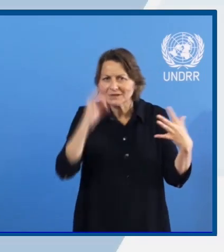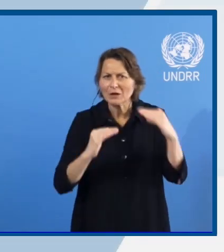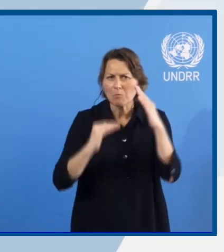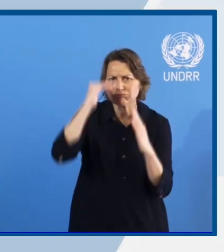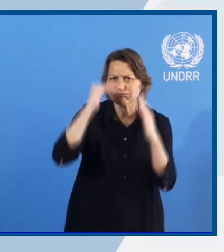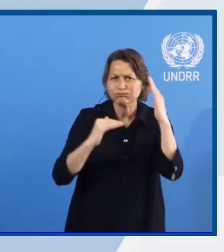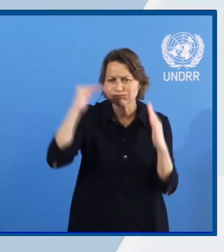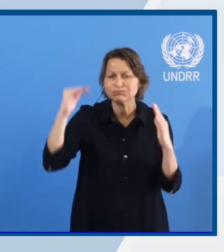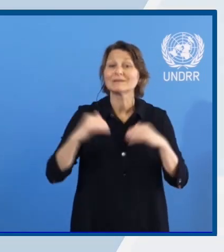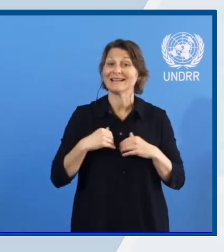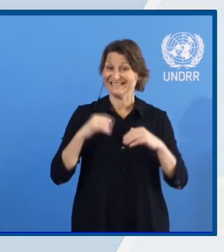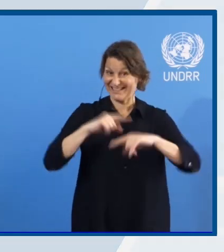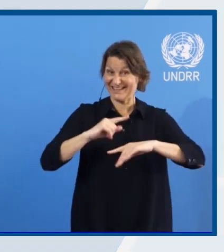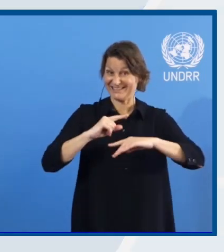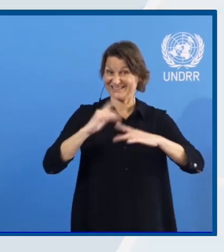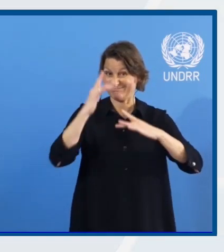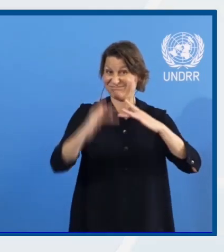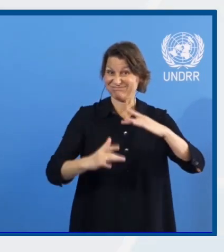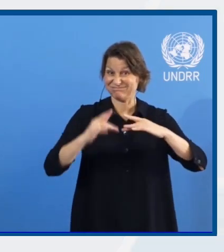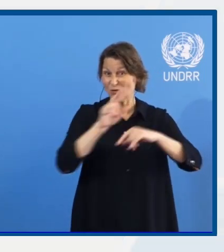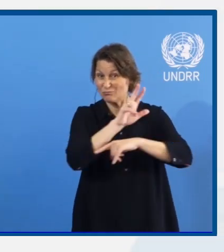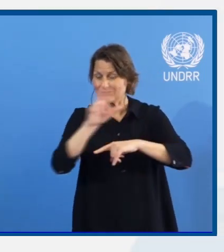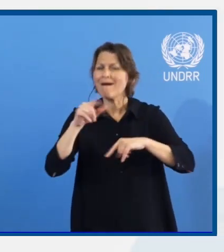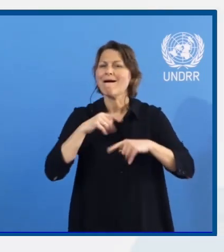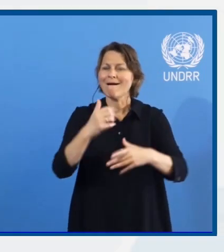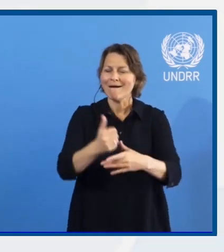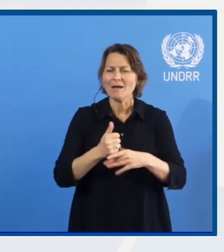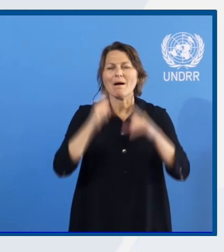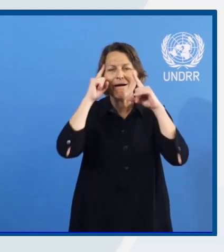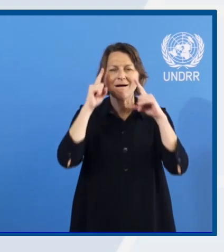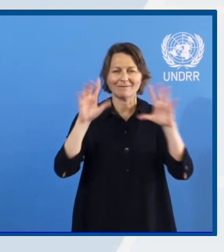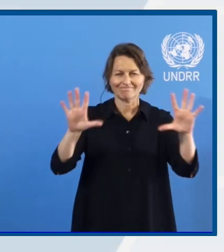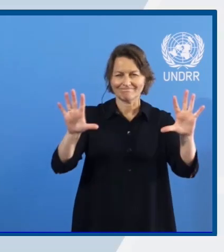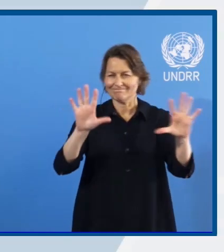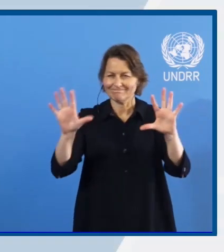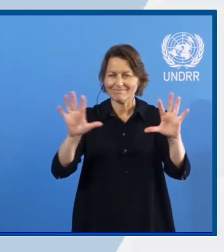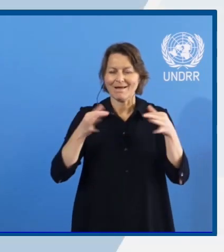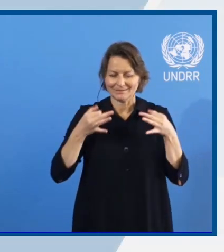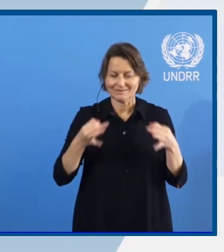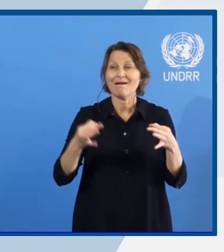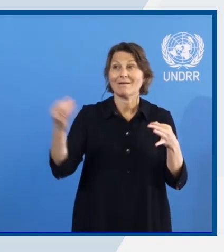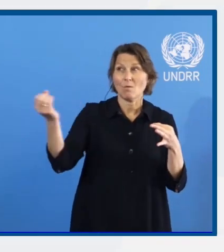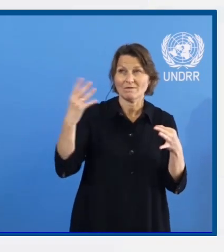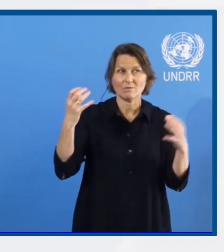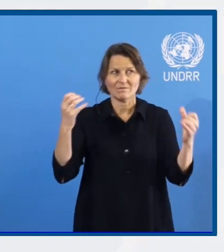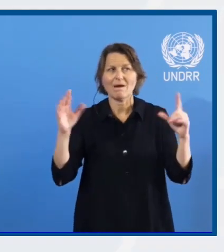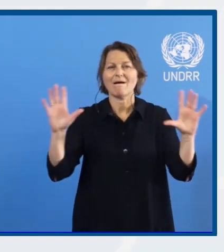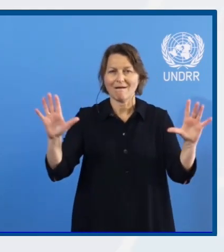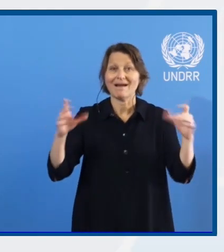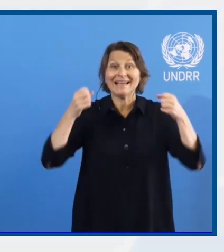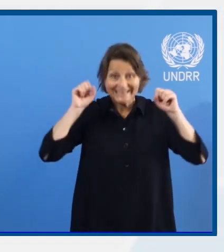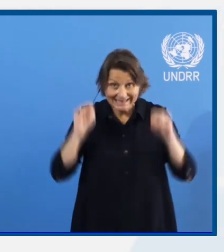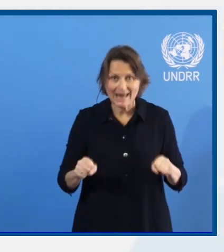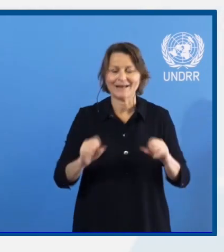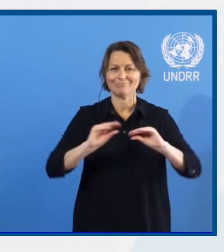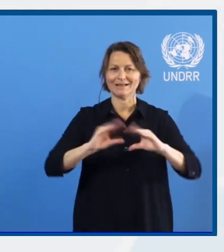the re-engineering of business processes to include risk information into their decision-making process. To strengthen